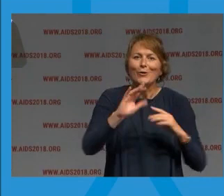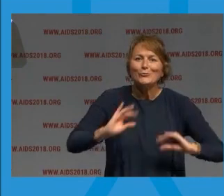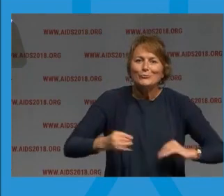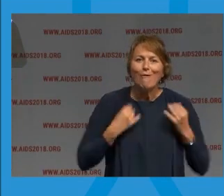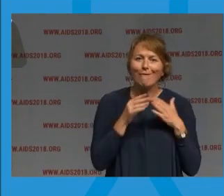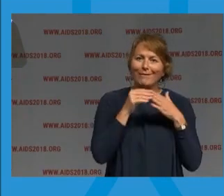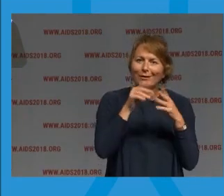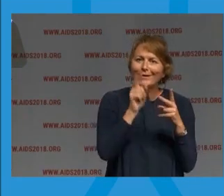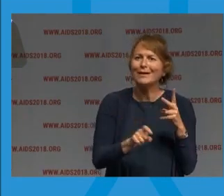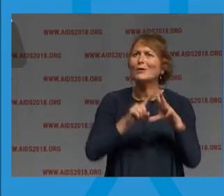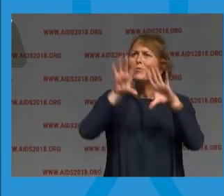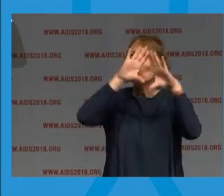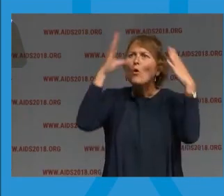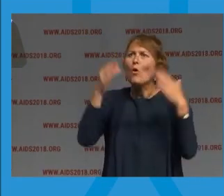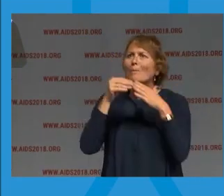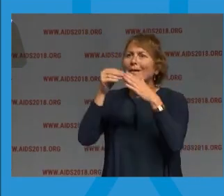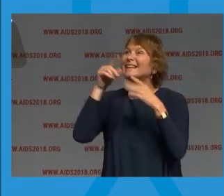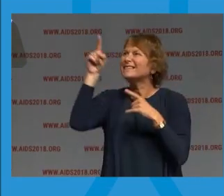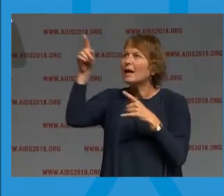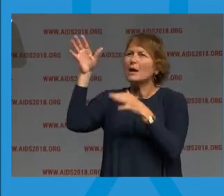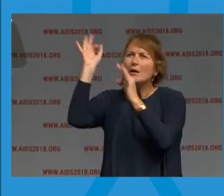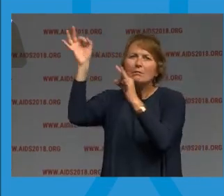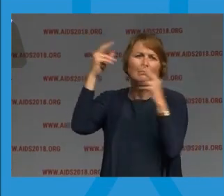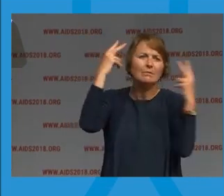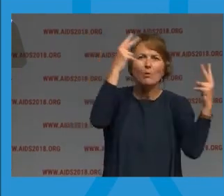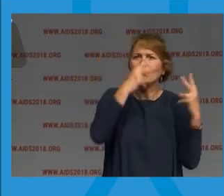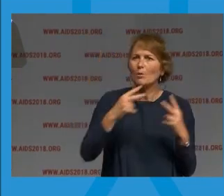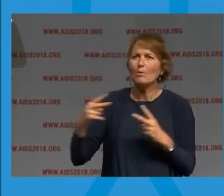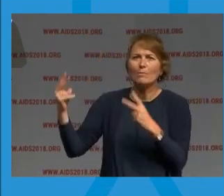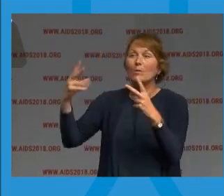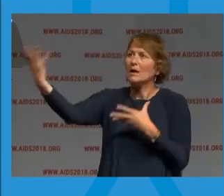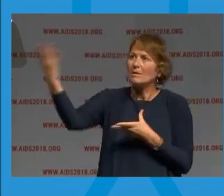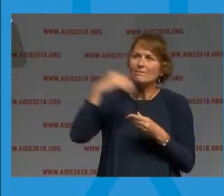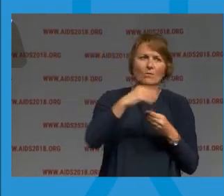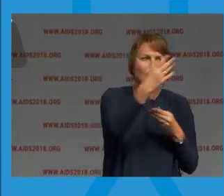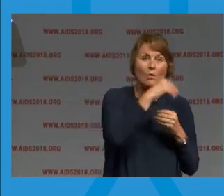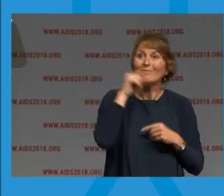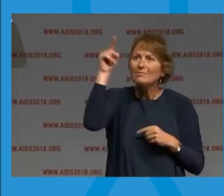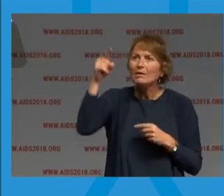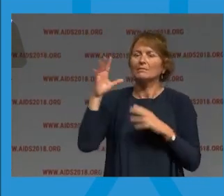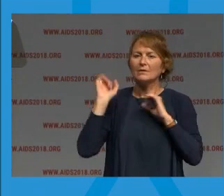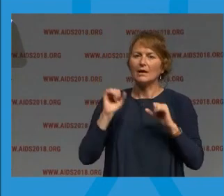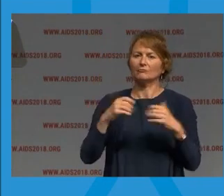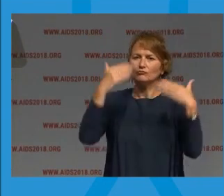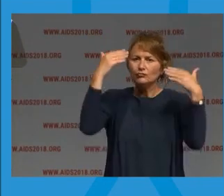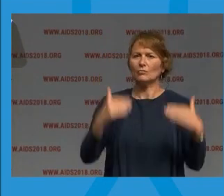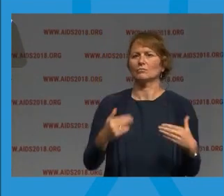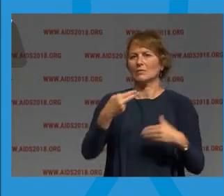who are essential to stopping the spread of HIV in their communities?